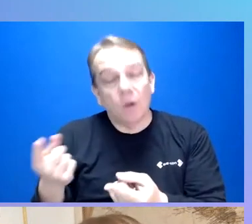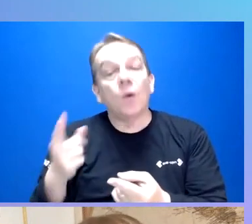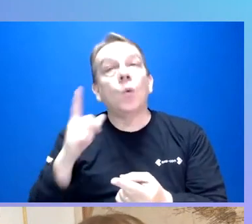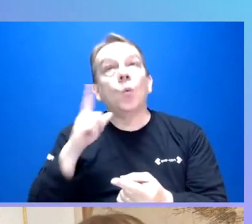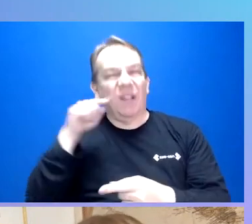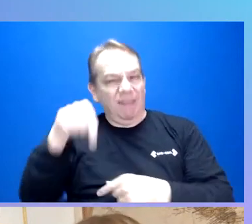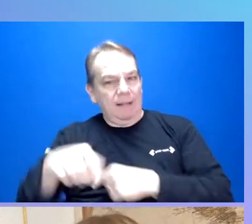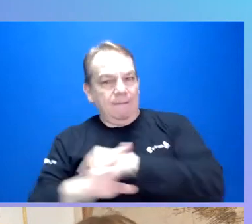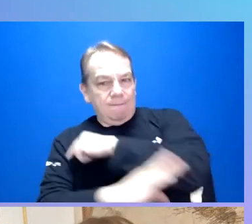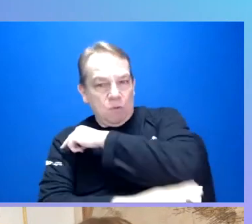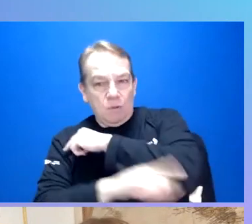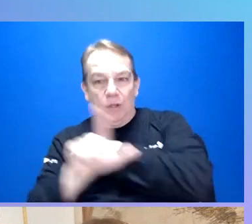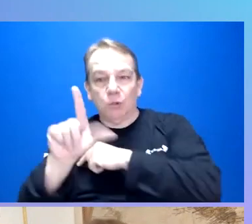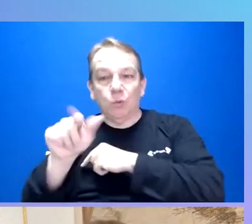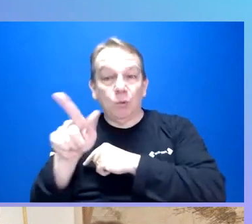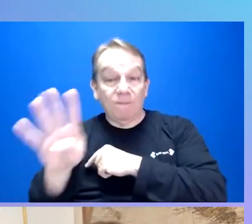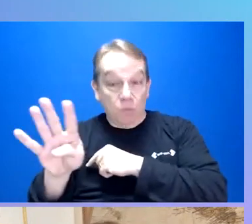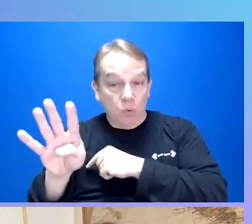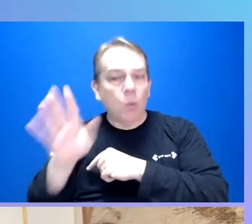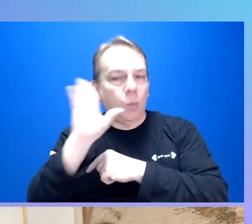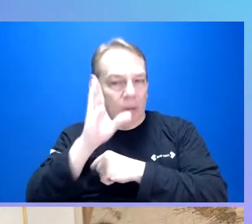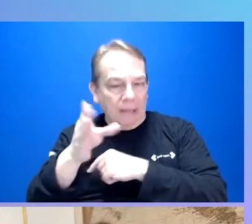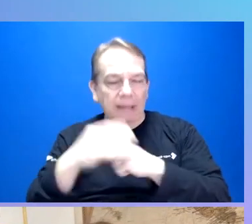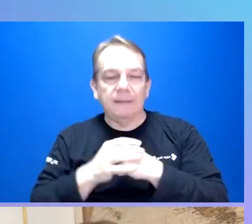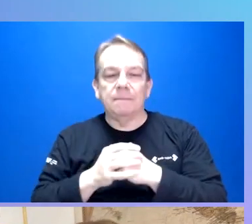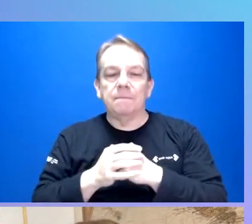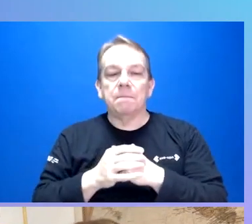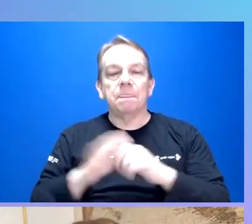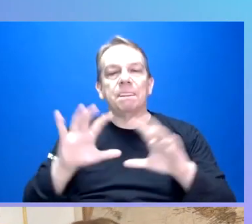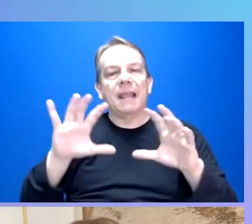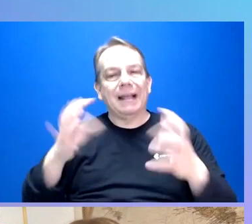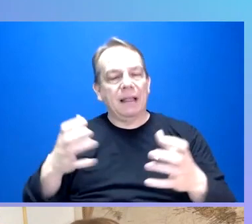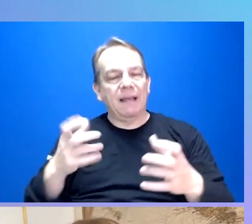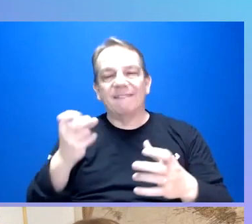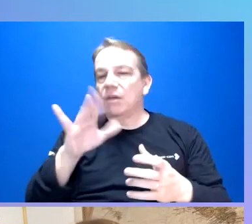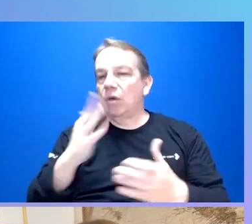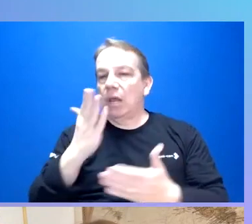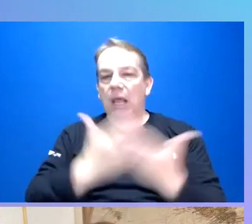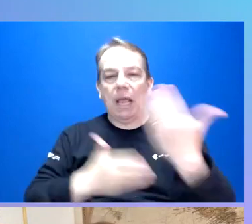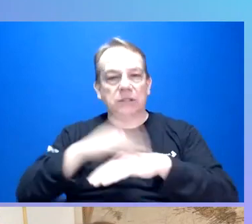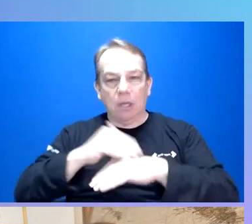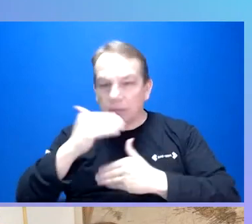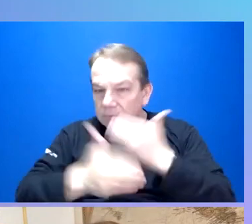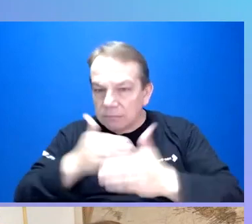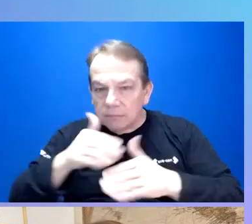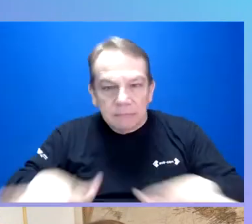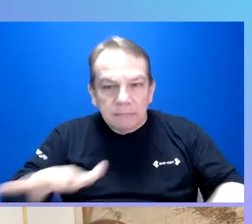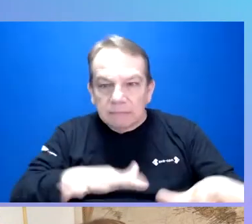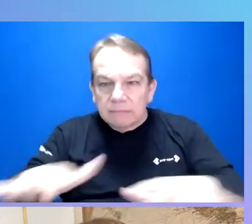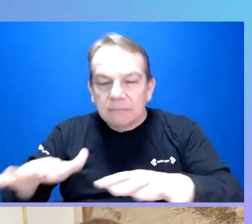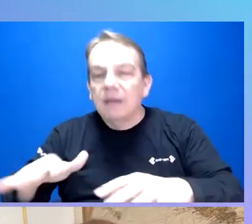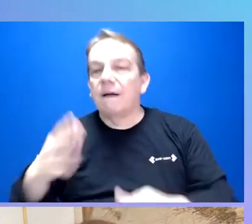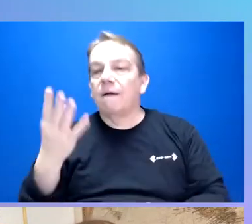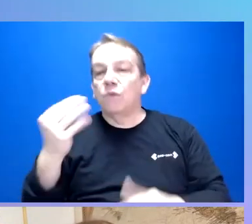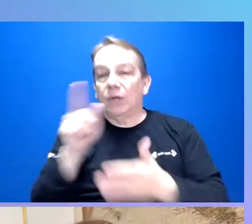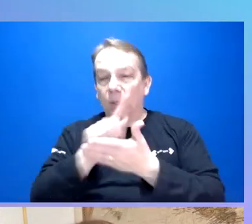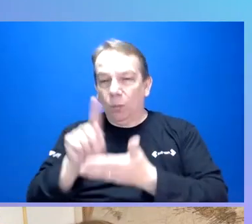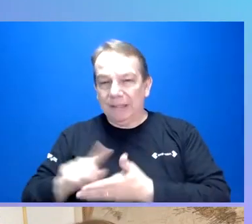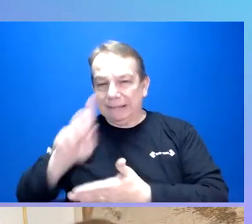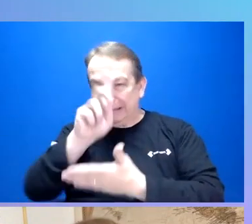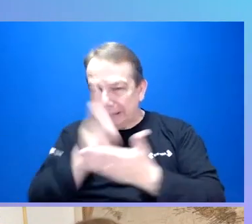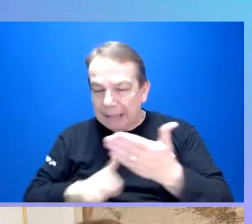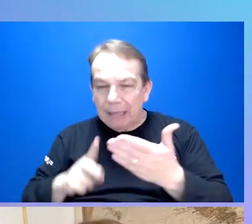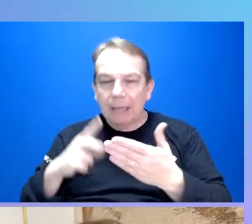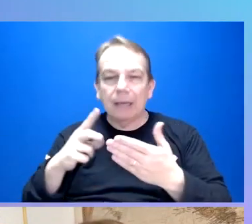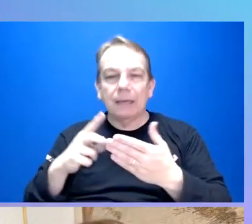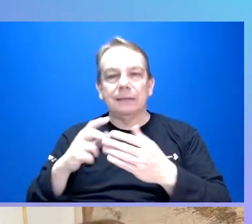fall 2024 as well. The class is very hands-on, and the students have 14 weeks to design and